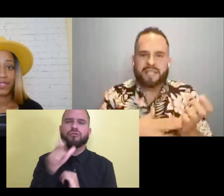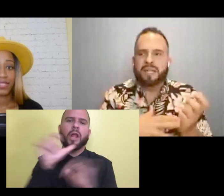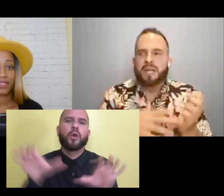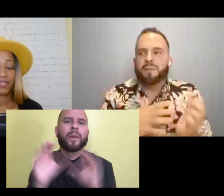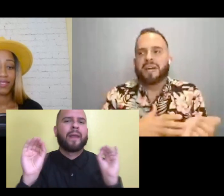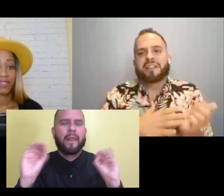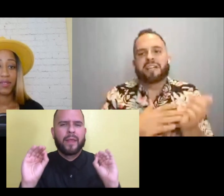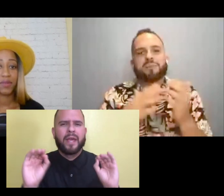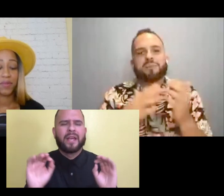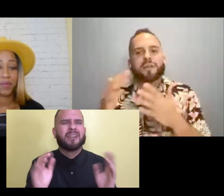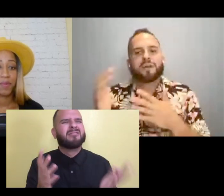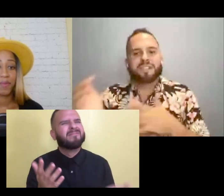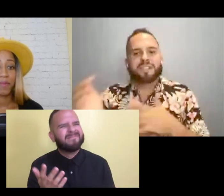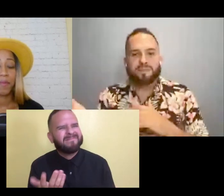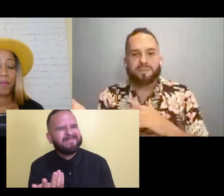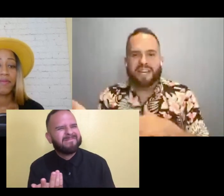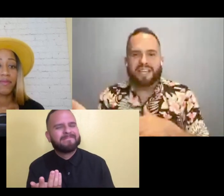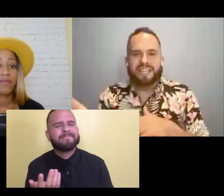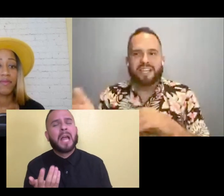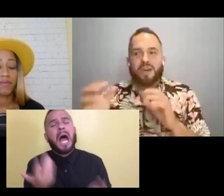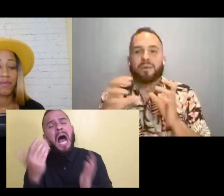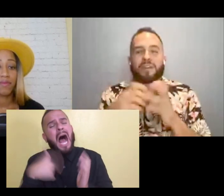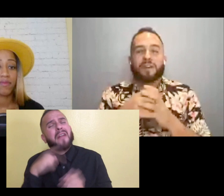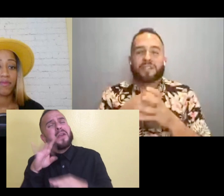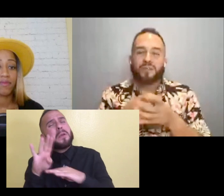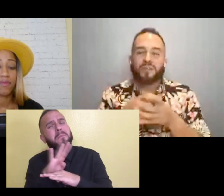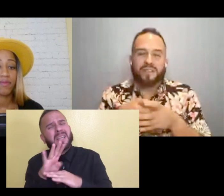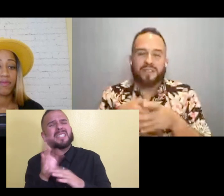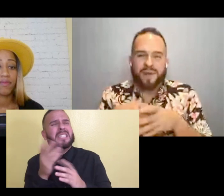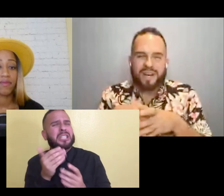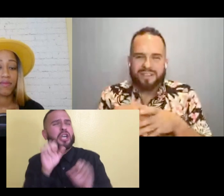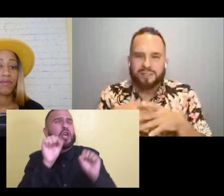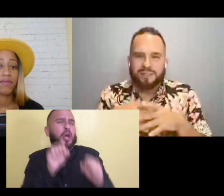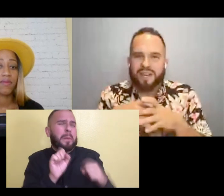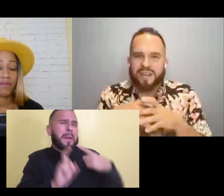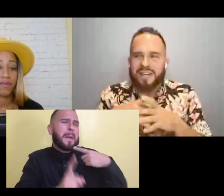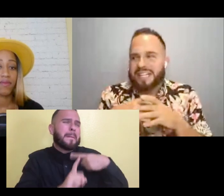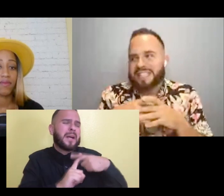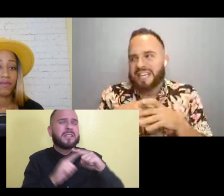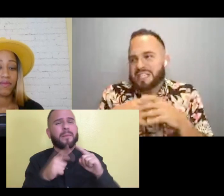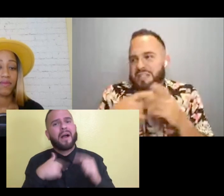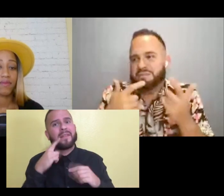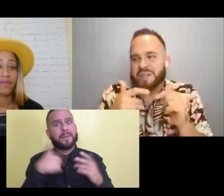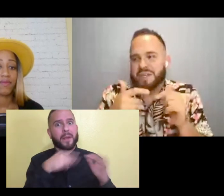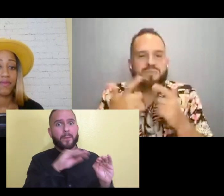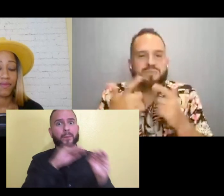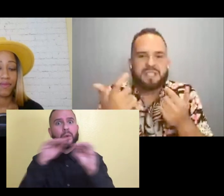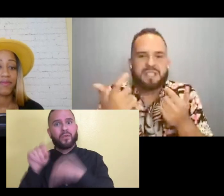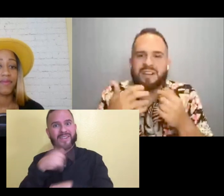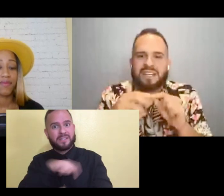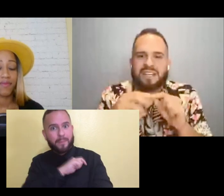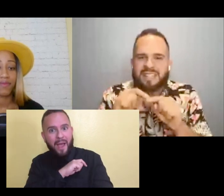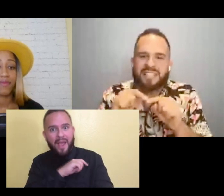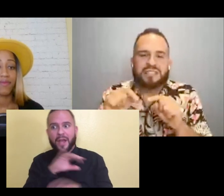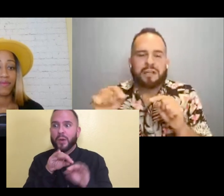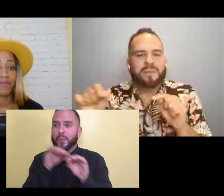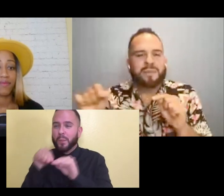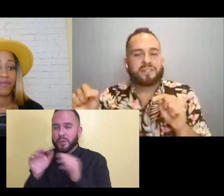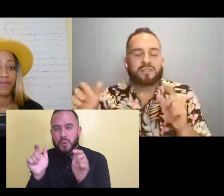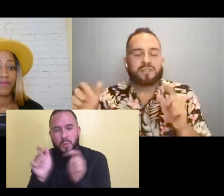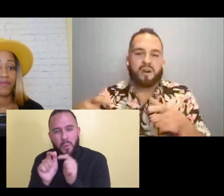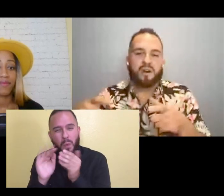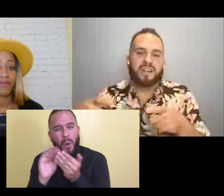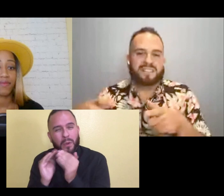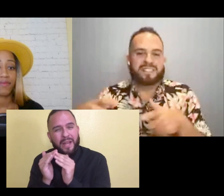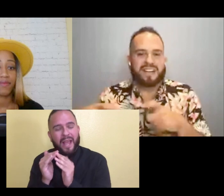good thing, but I think moving over to Spain, moving over to Torre del Mar, where it's a small town. Like I said, it takes 30